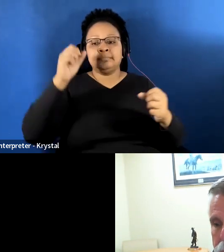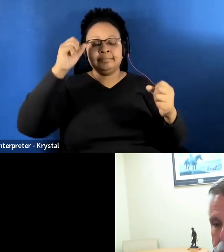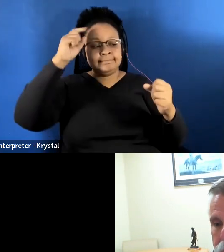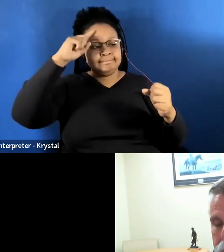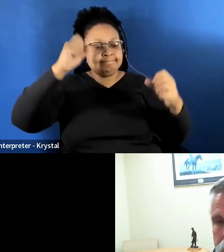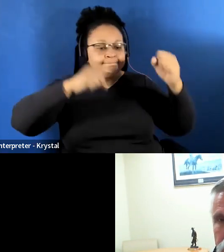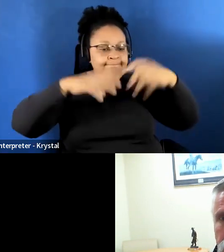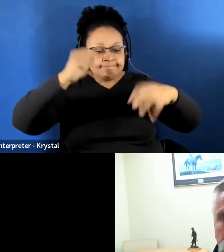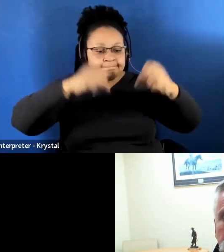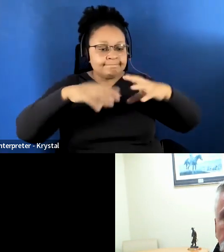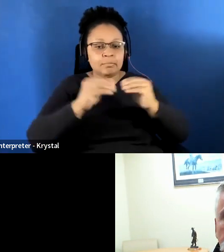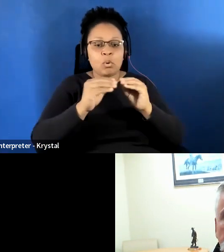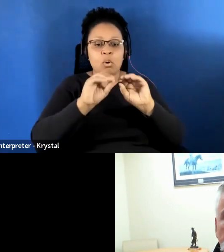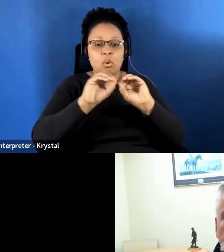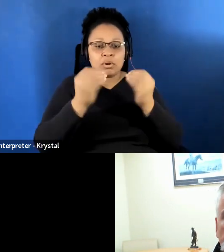organizations